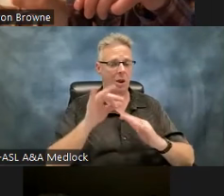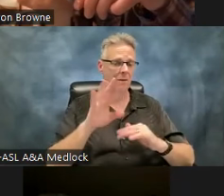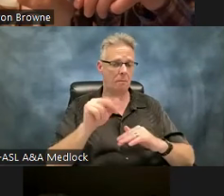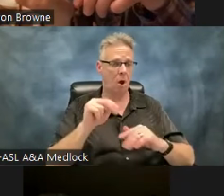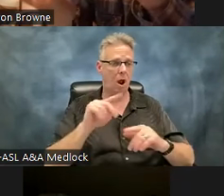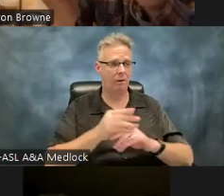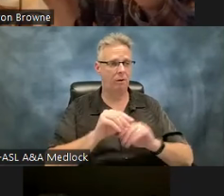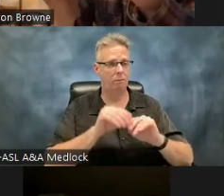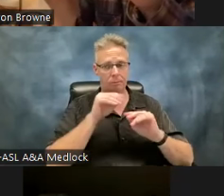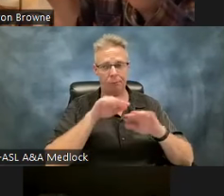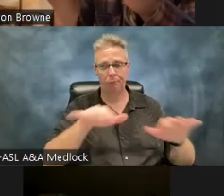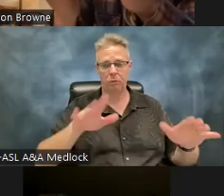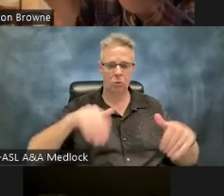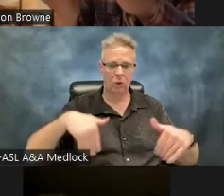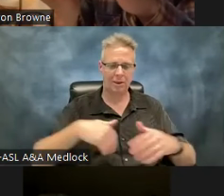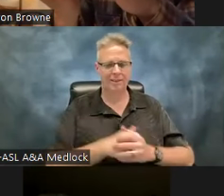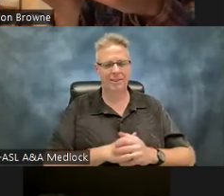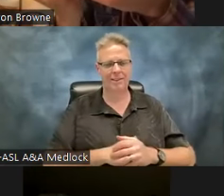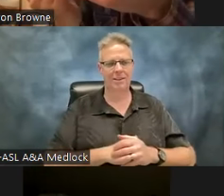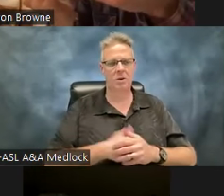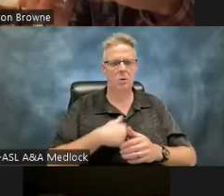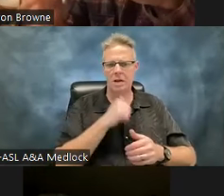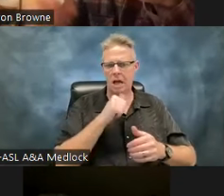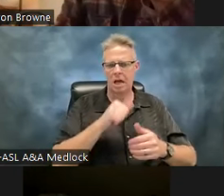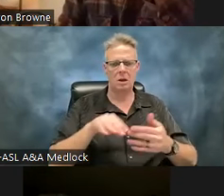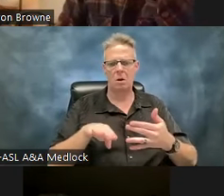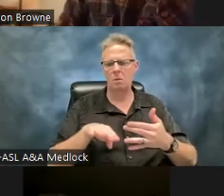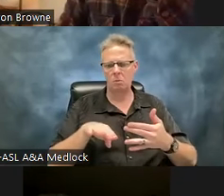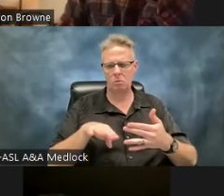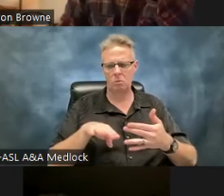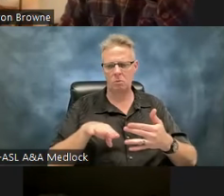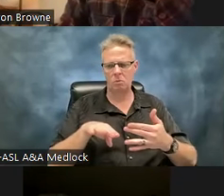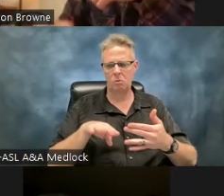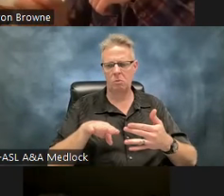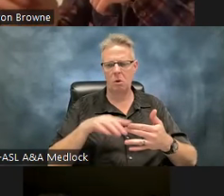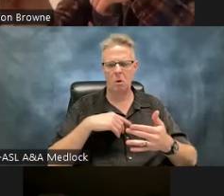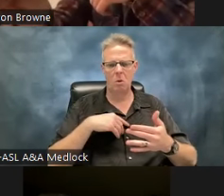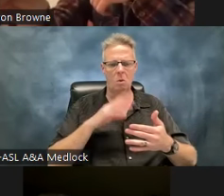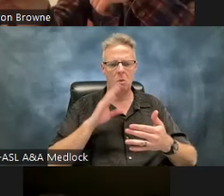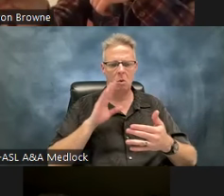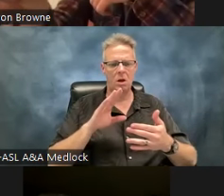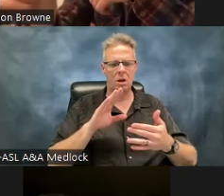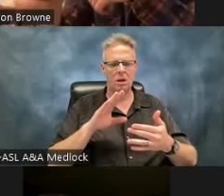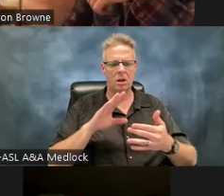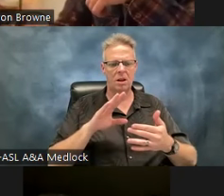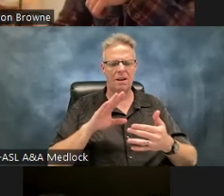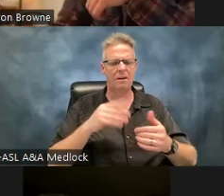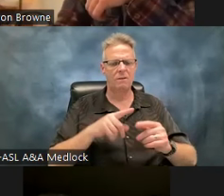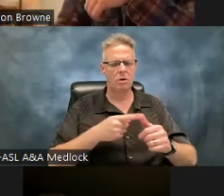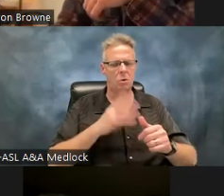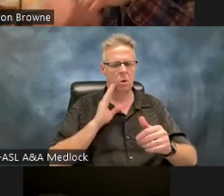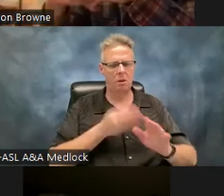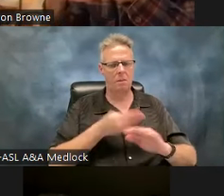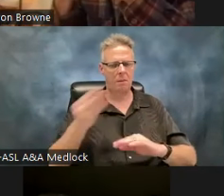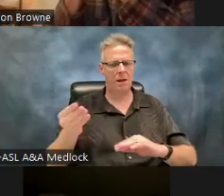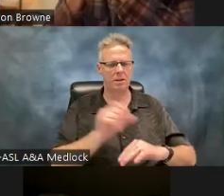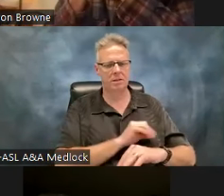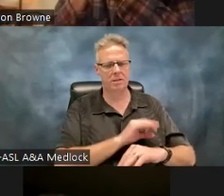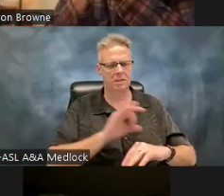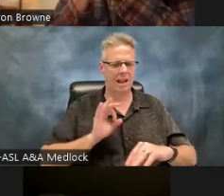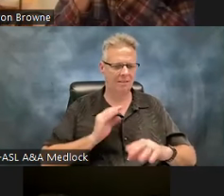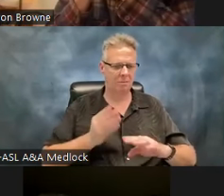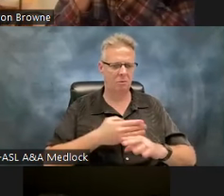Thank you, Commissioner Dan. And we're gonna take a break, but before that, I will pass it to the staff. Yep, my understanding